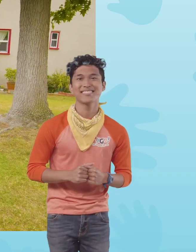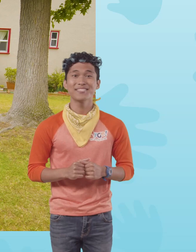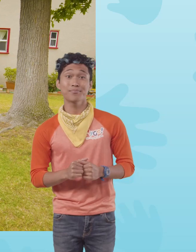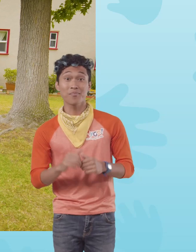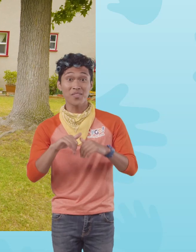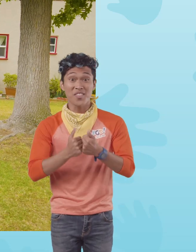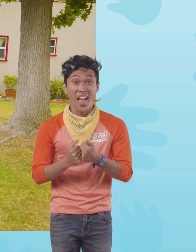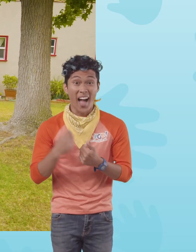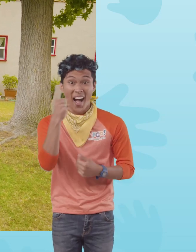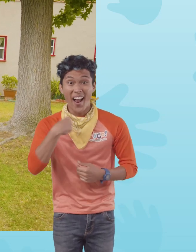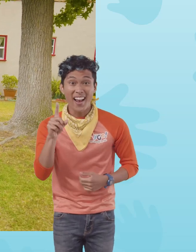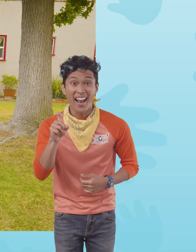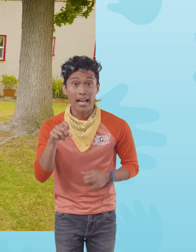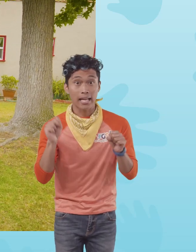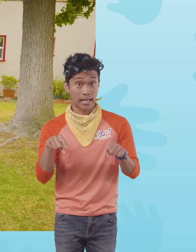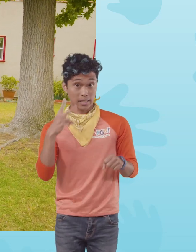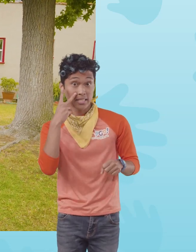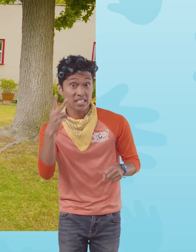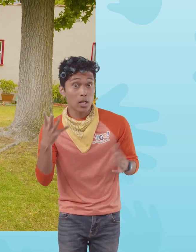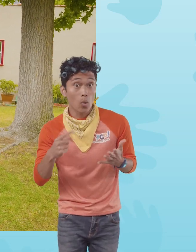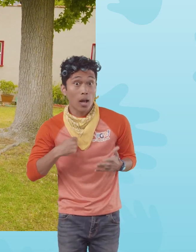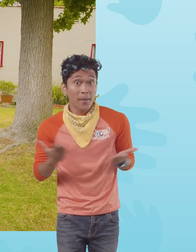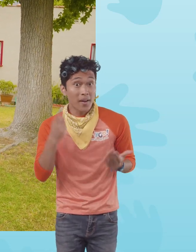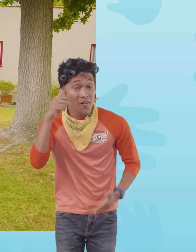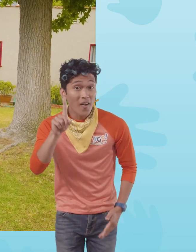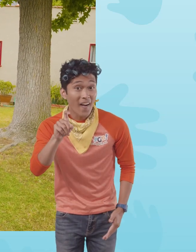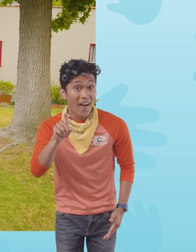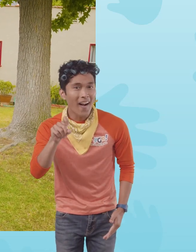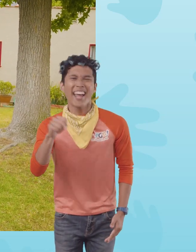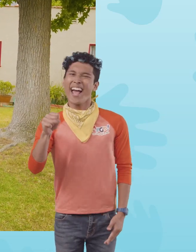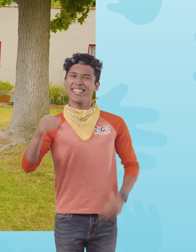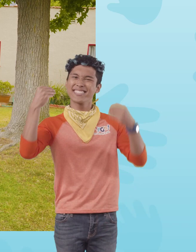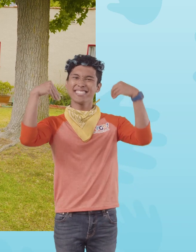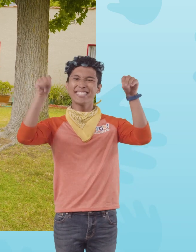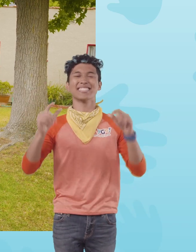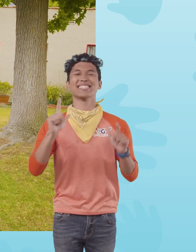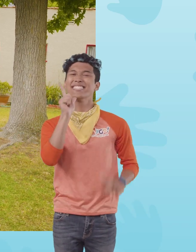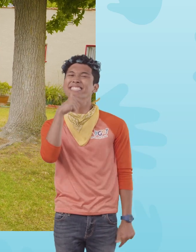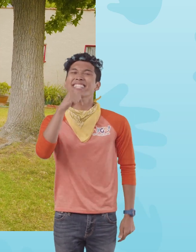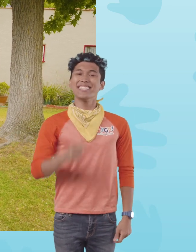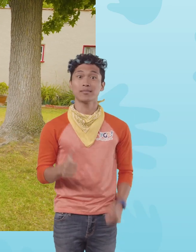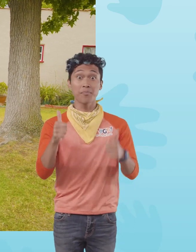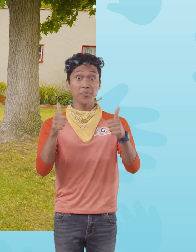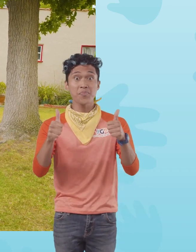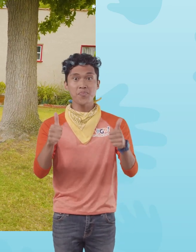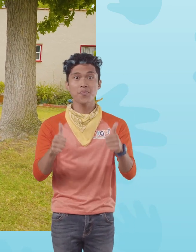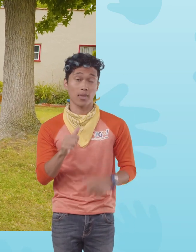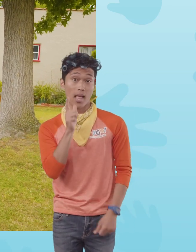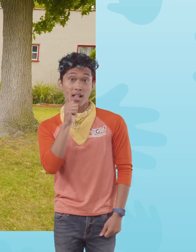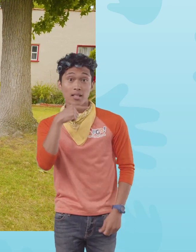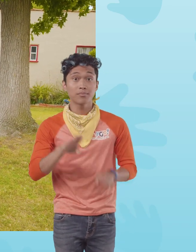How does this look? Can you tell what I'm here for? Yeah, to sell lemonade. All right, now that we built